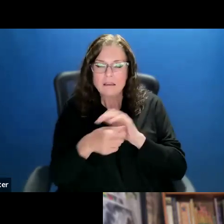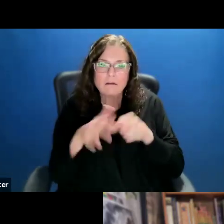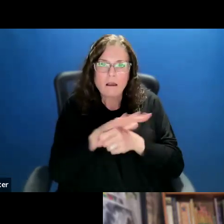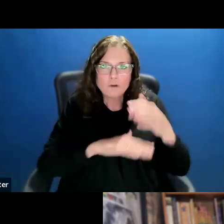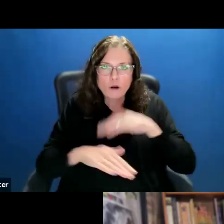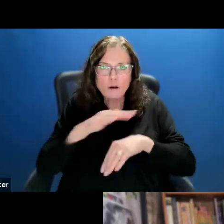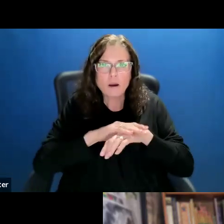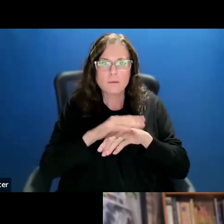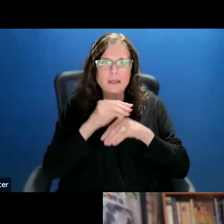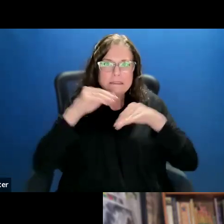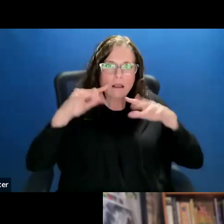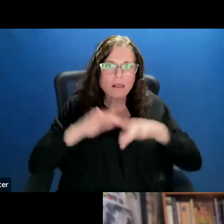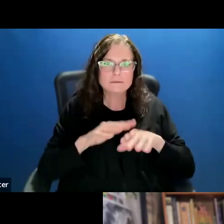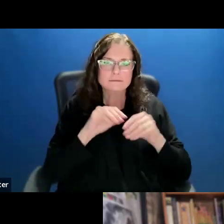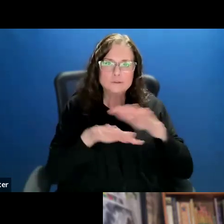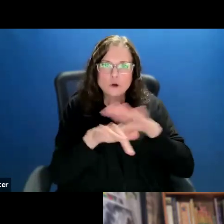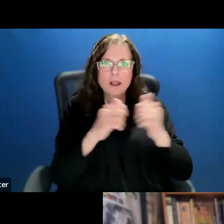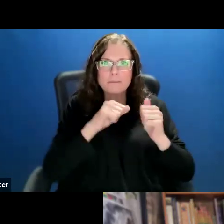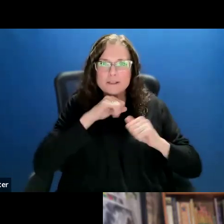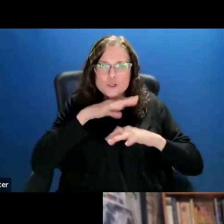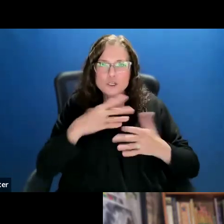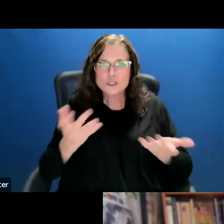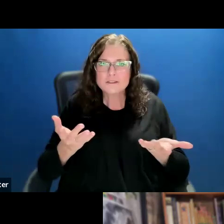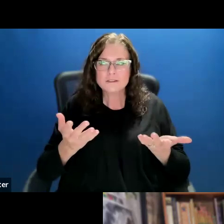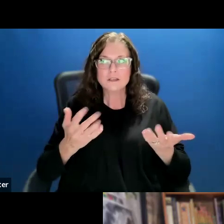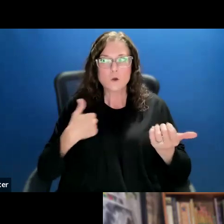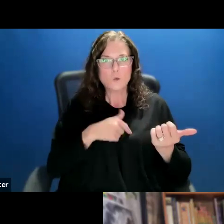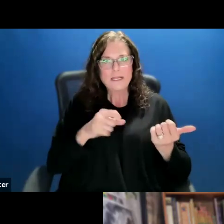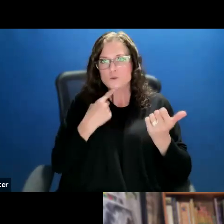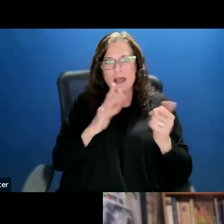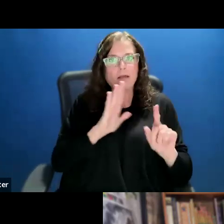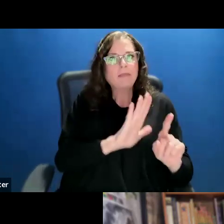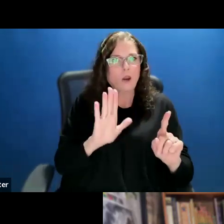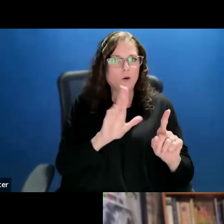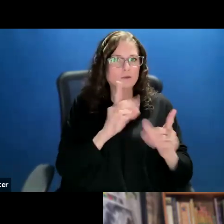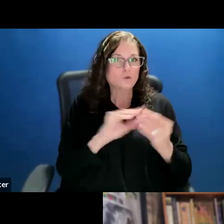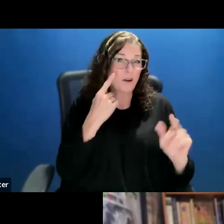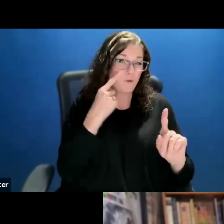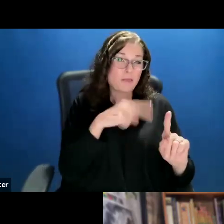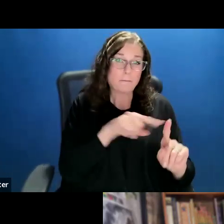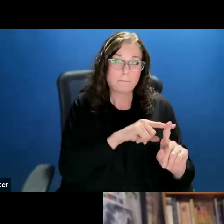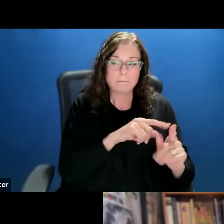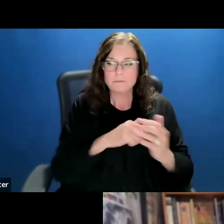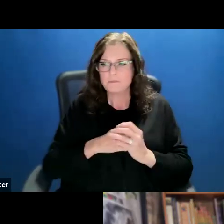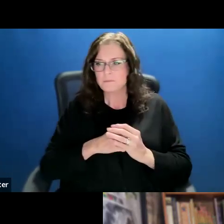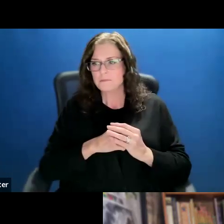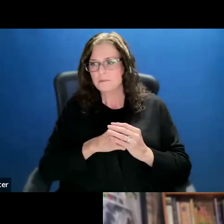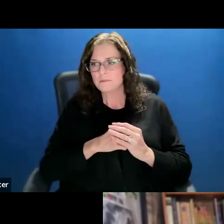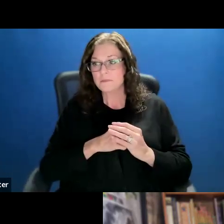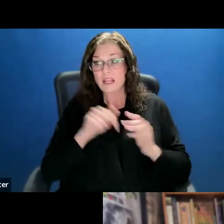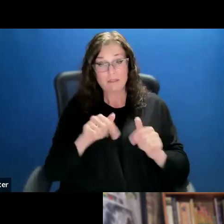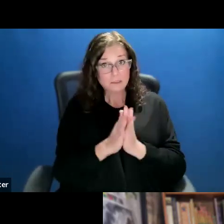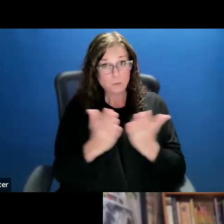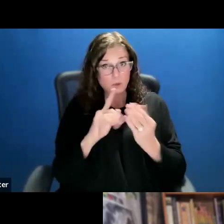by all the silt, they're stirring up the dirt. And so we have to tell their stories for them. And so this book